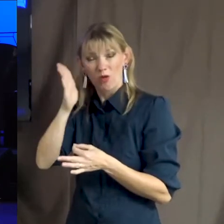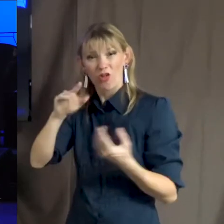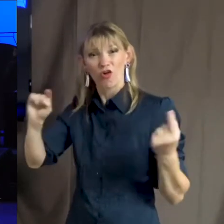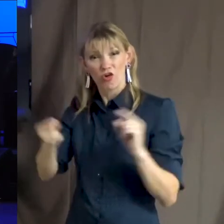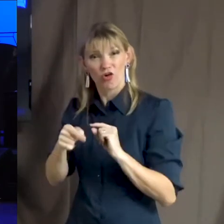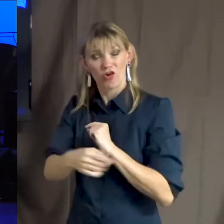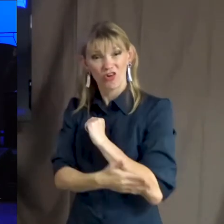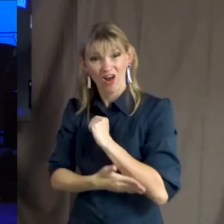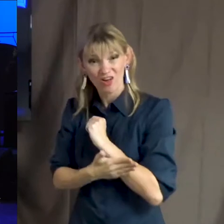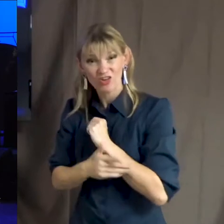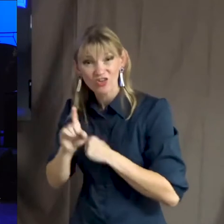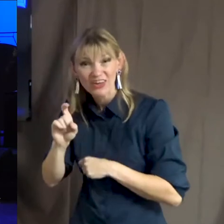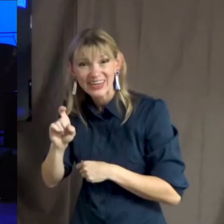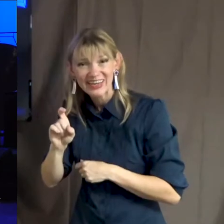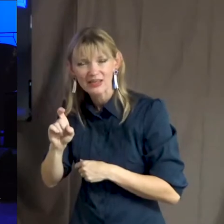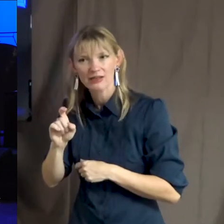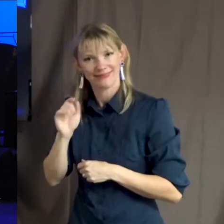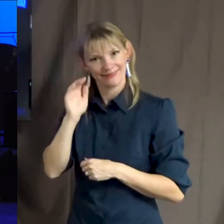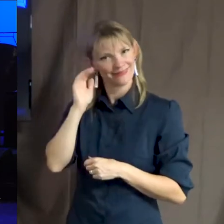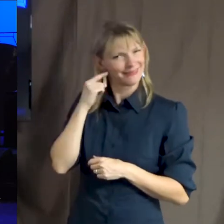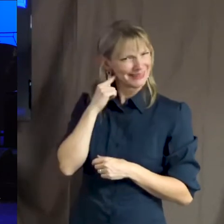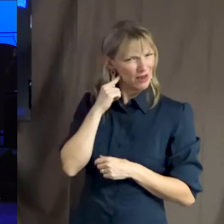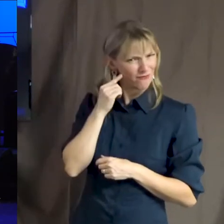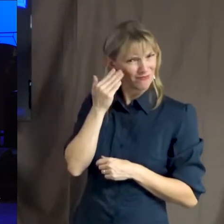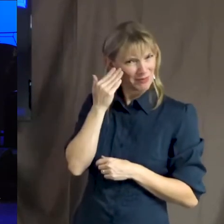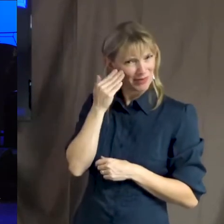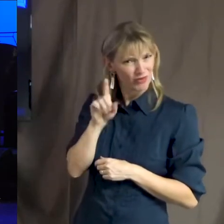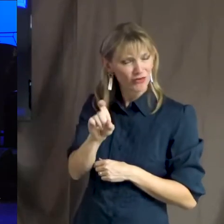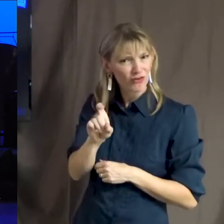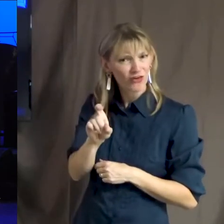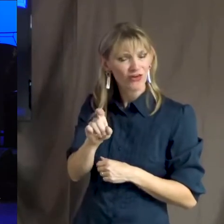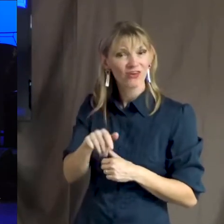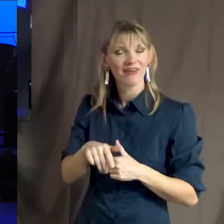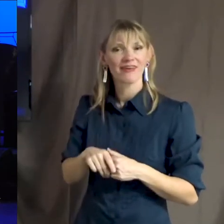country." Does that sound familiar?